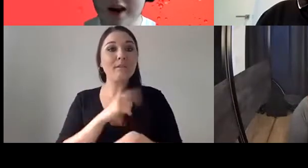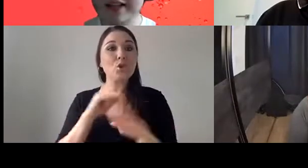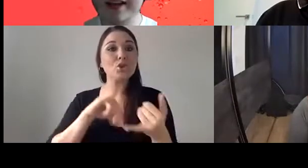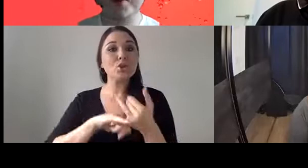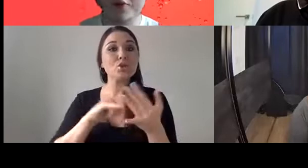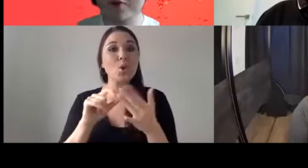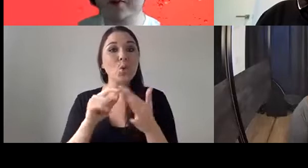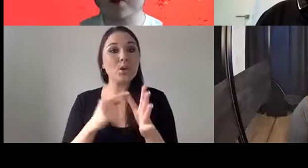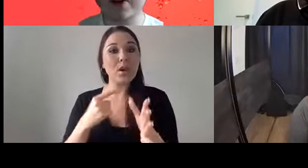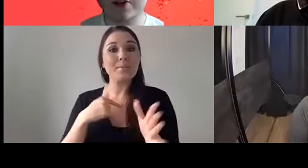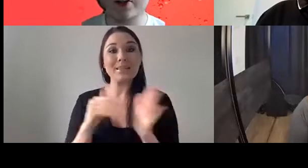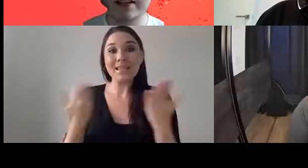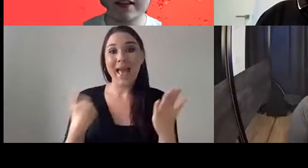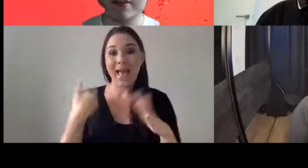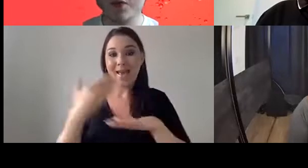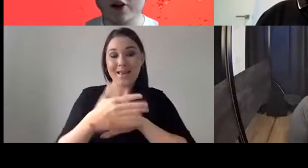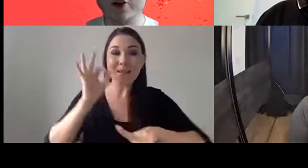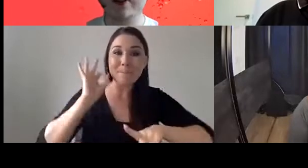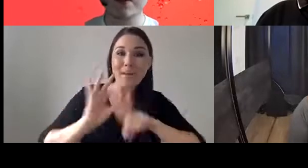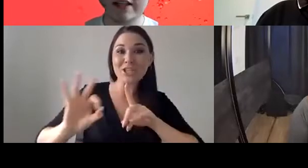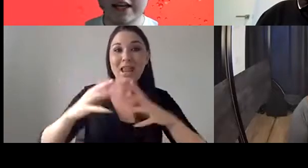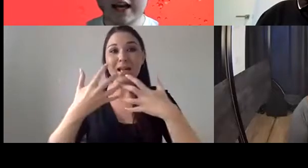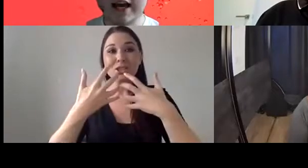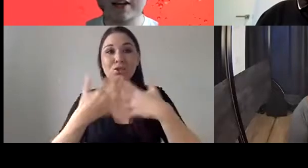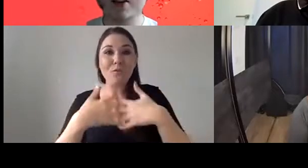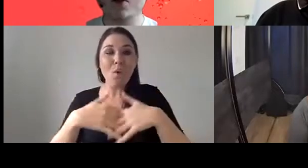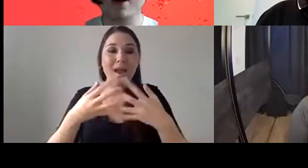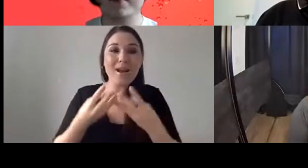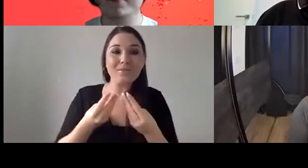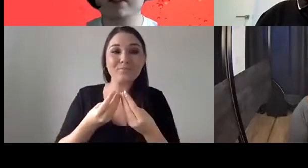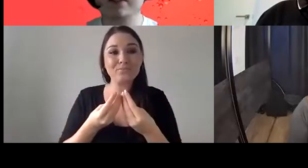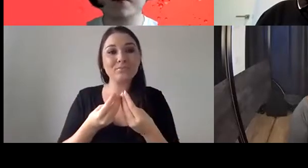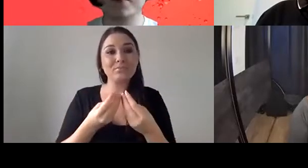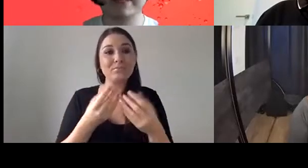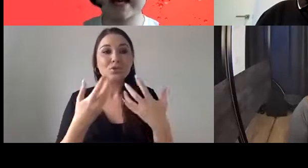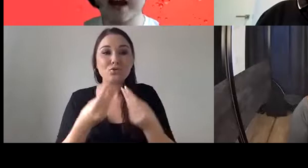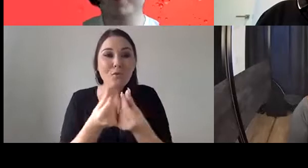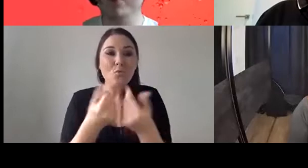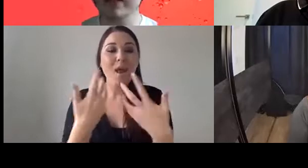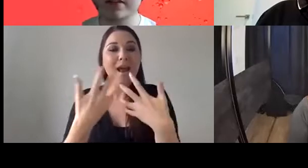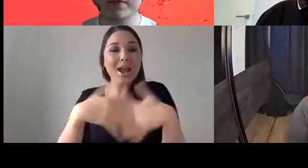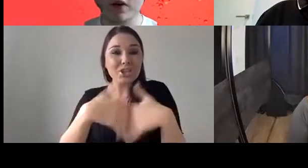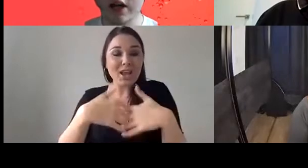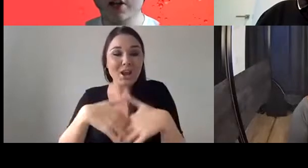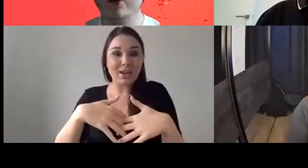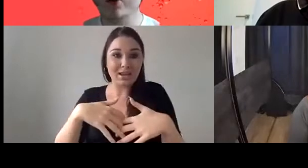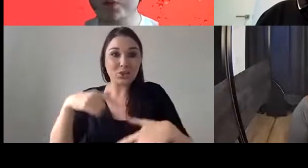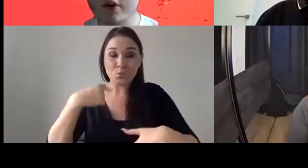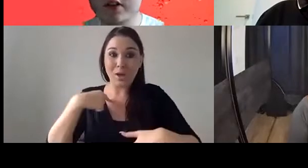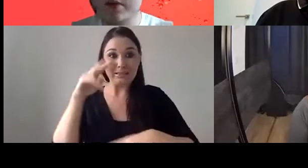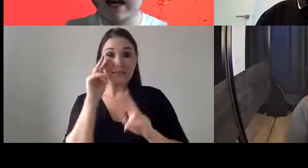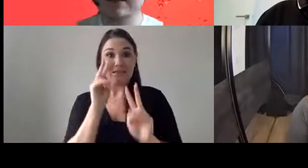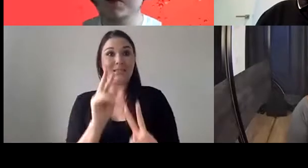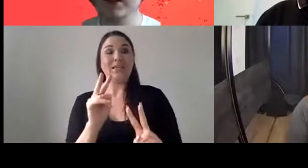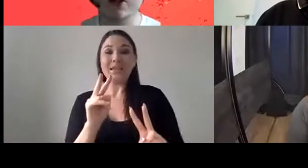day, I am a technical recruiter who specializes in the software engineering space. And so I have sort of seen firsthand how important it is for new